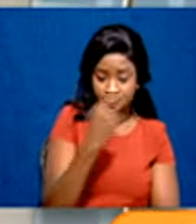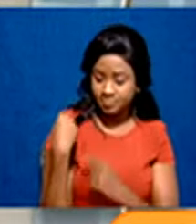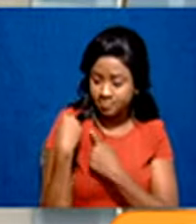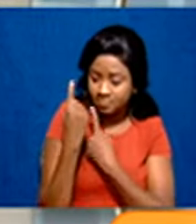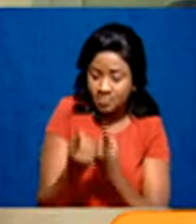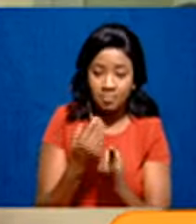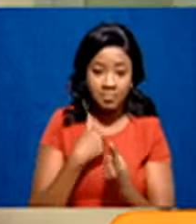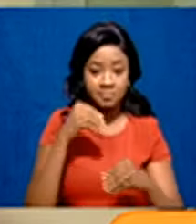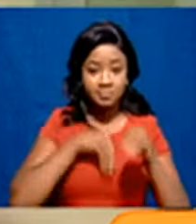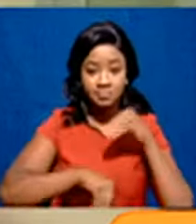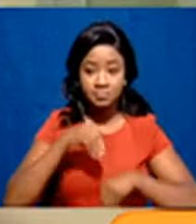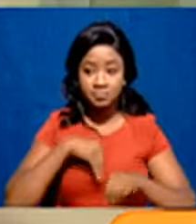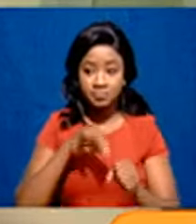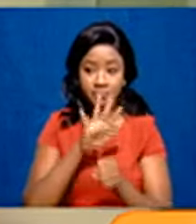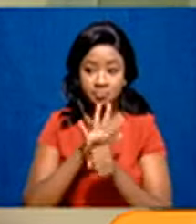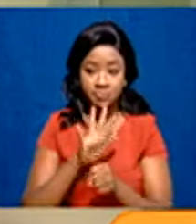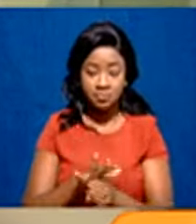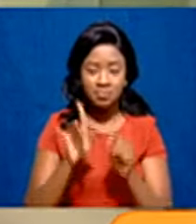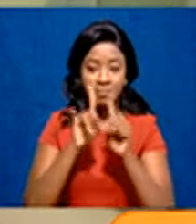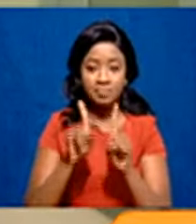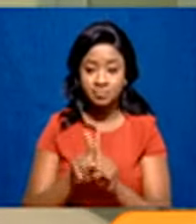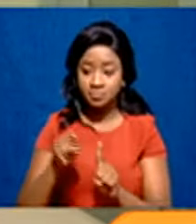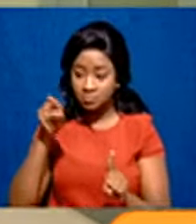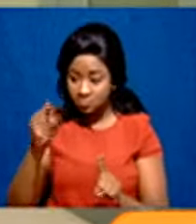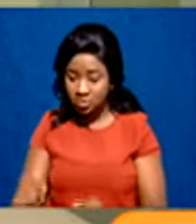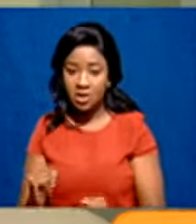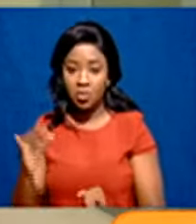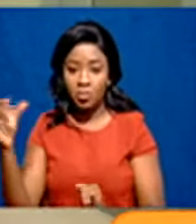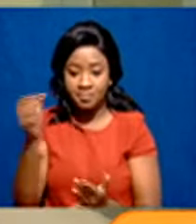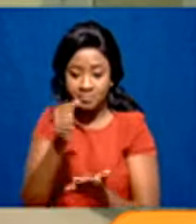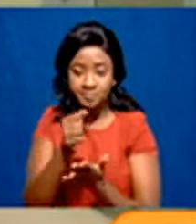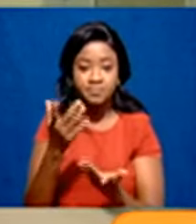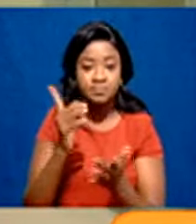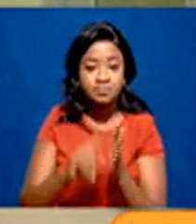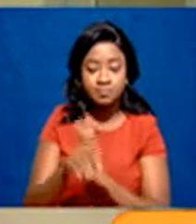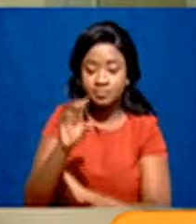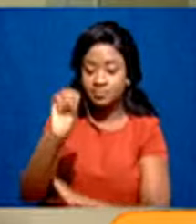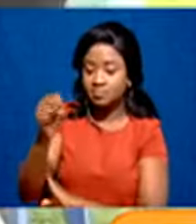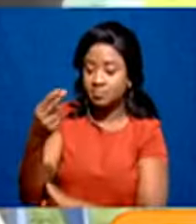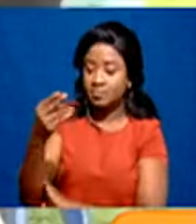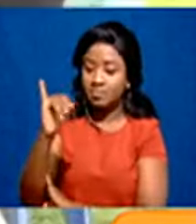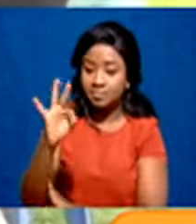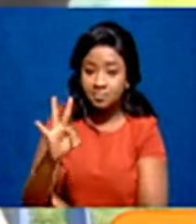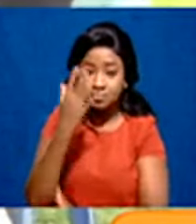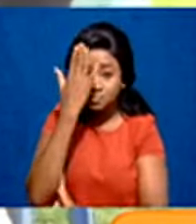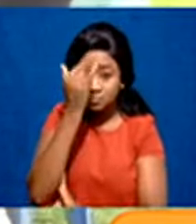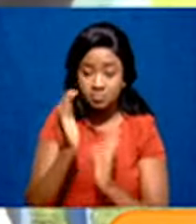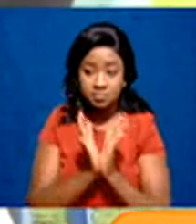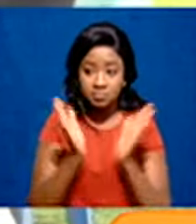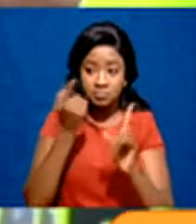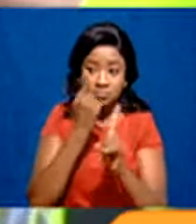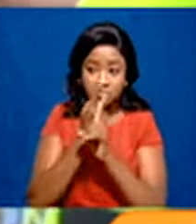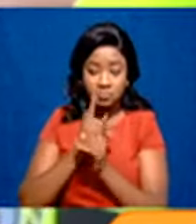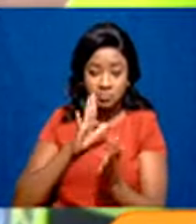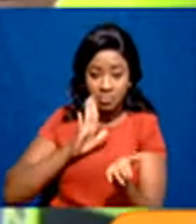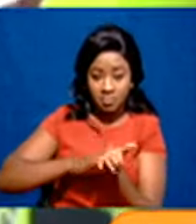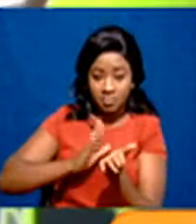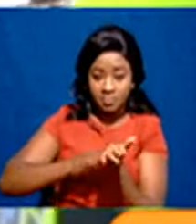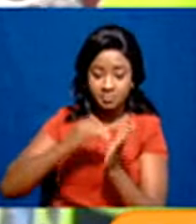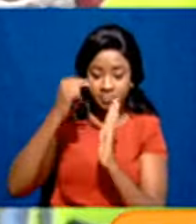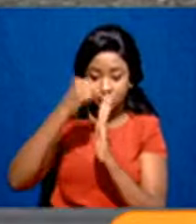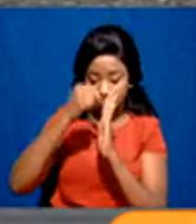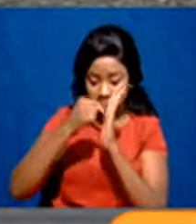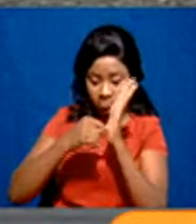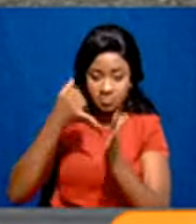fraud allegations, with the Social Health Insurance Fund. This after recommendations made by the public and stakeholders are factored